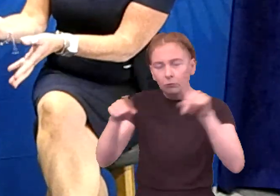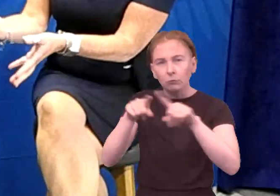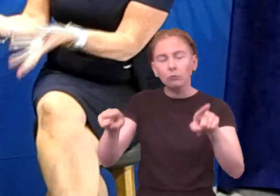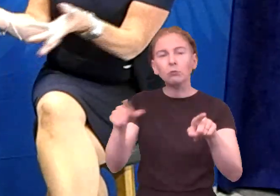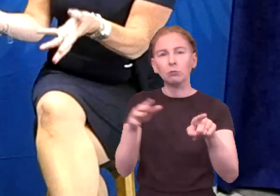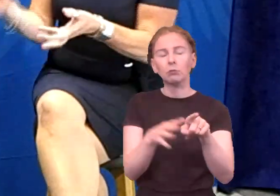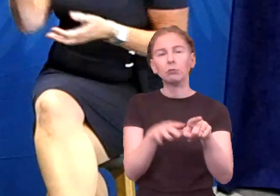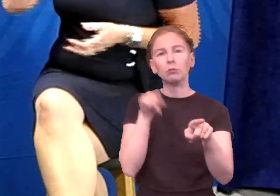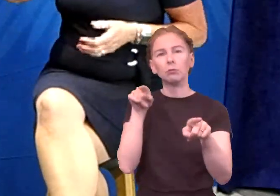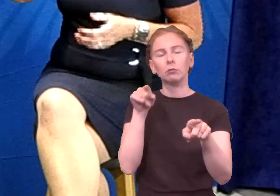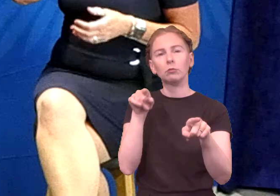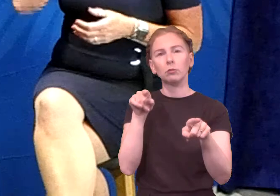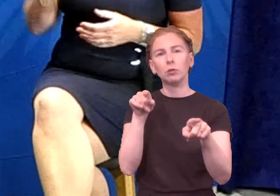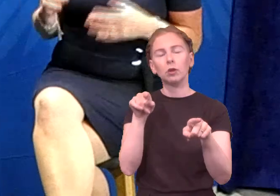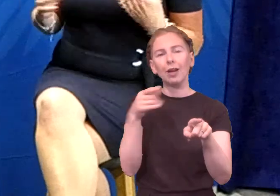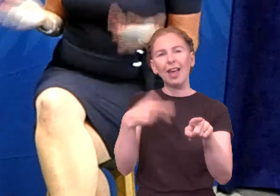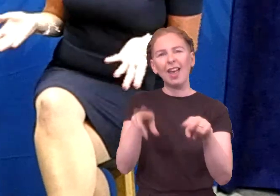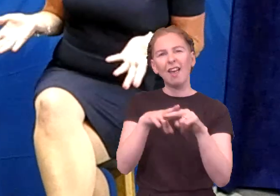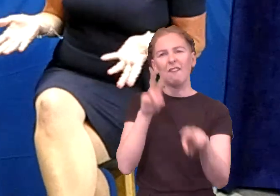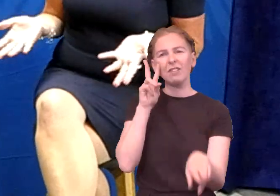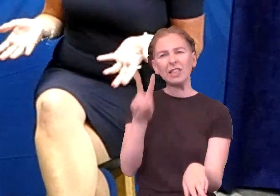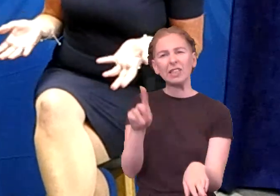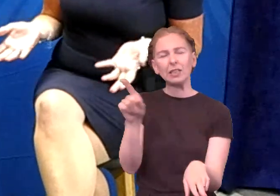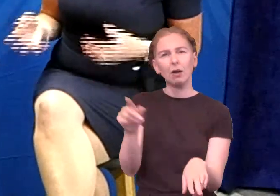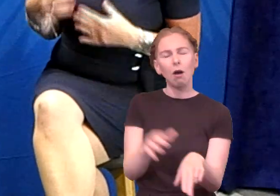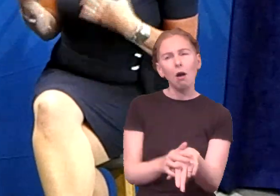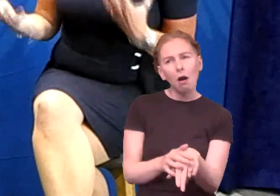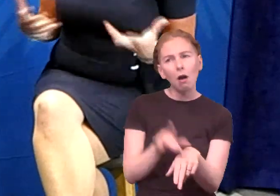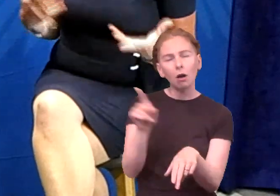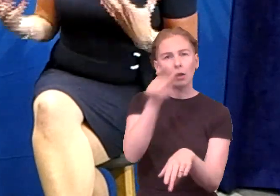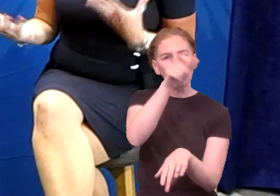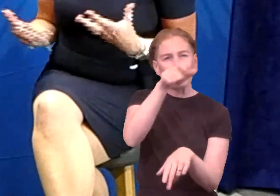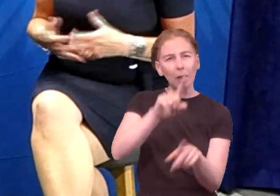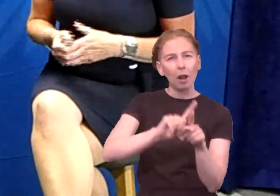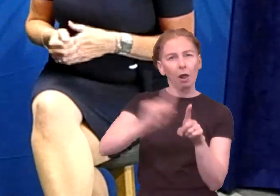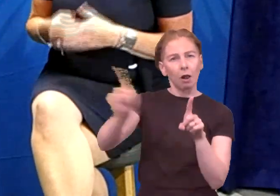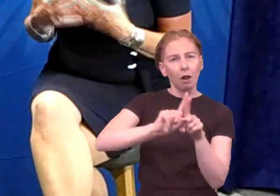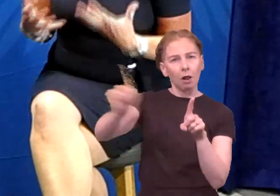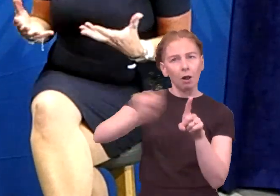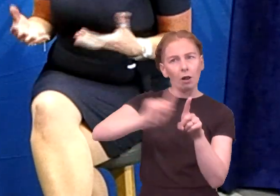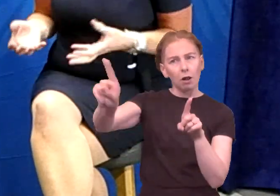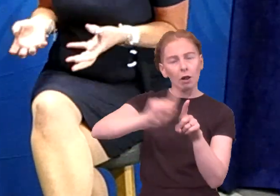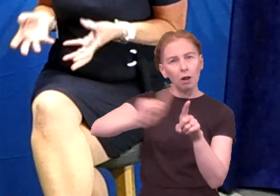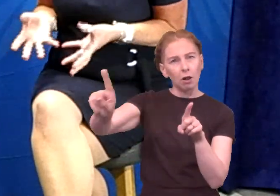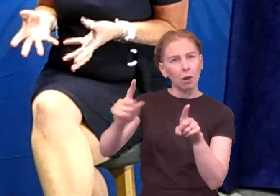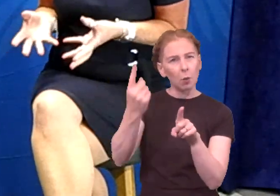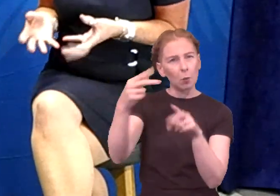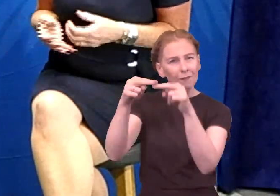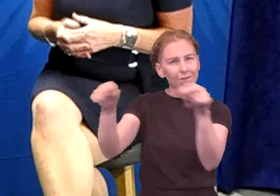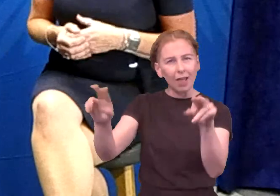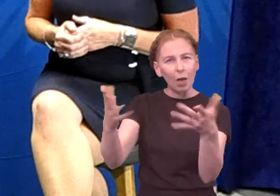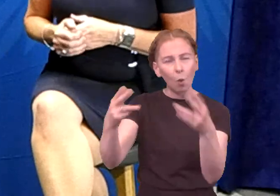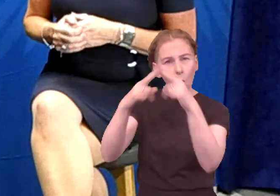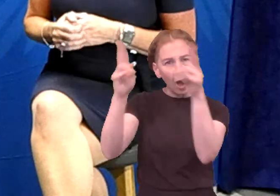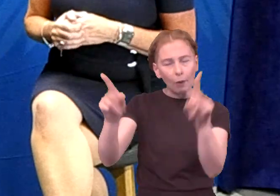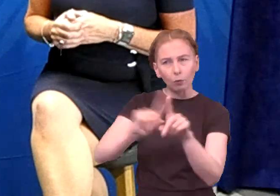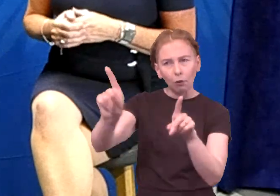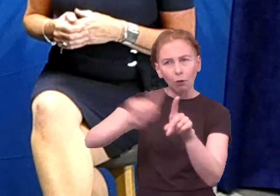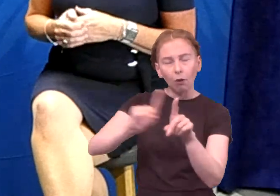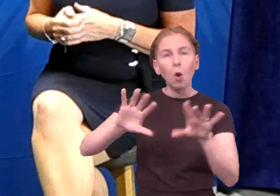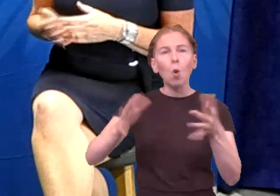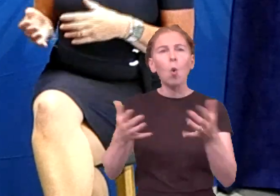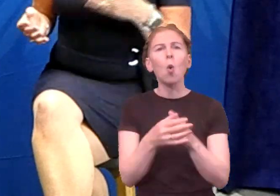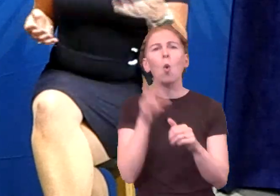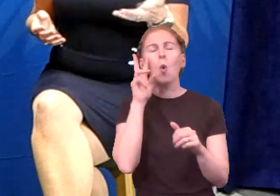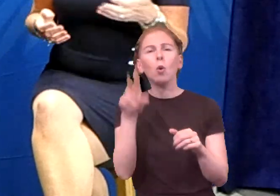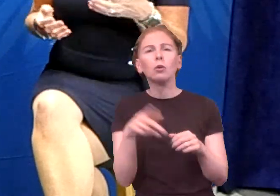end of the driveway and things like that, please tell the police and they can then do some work around that to try and help people.